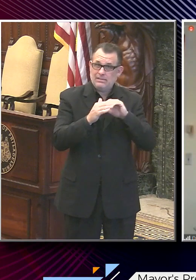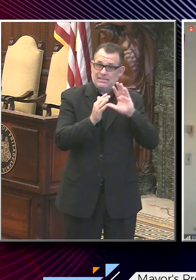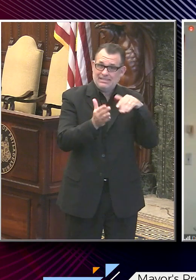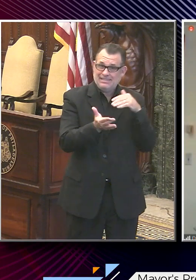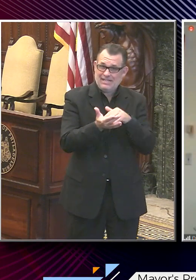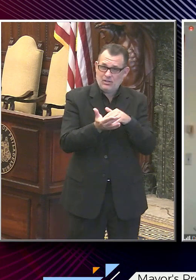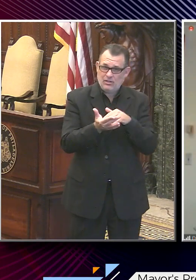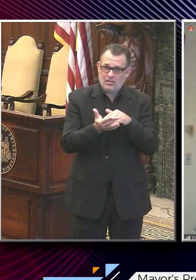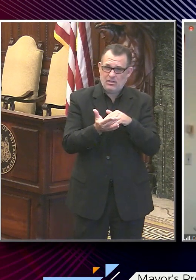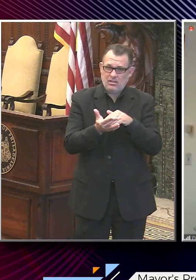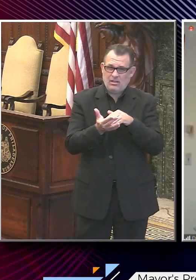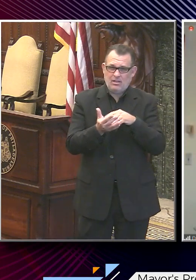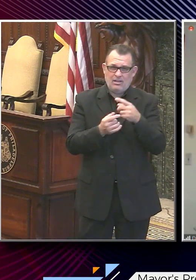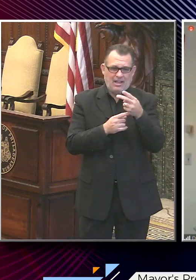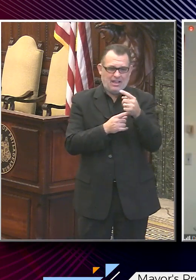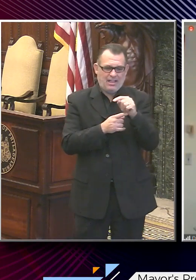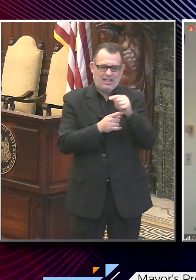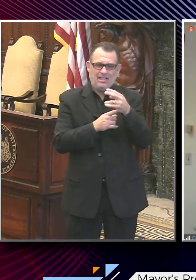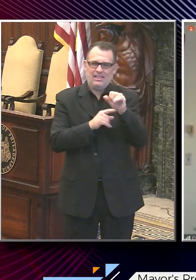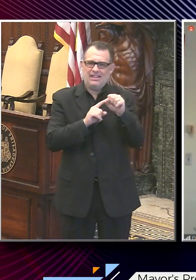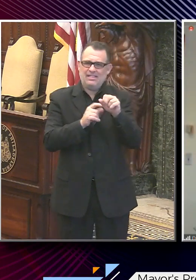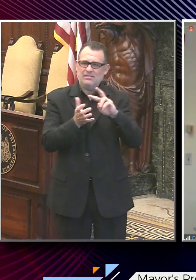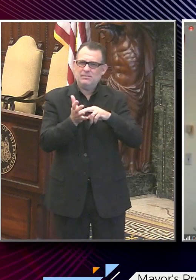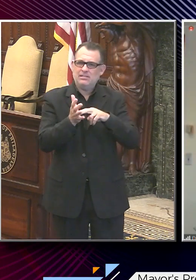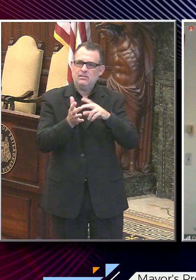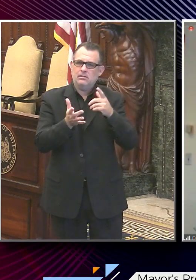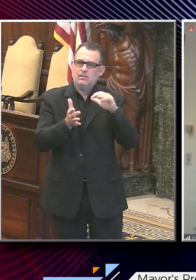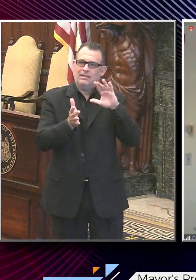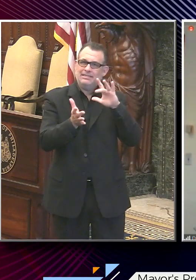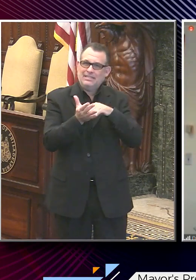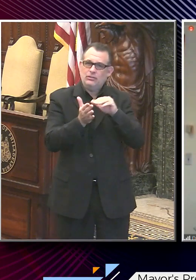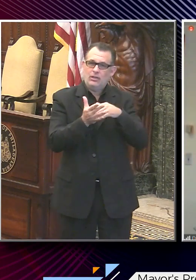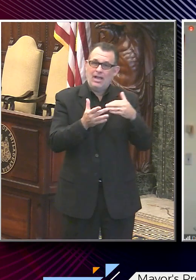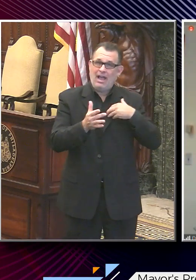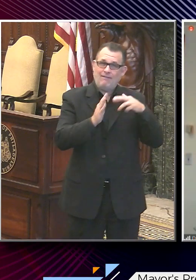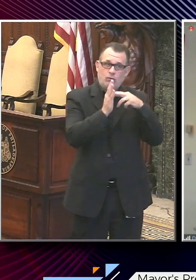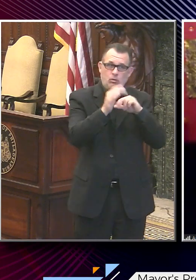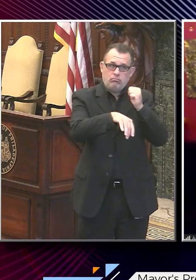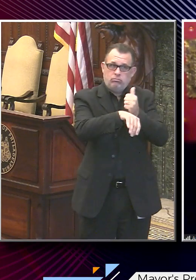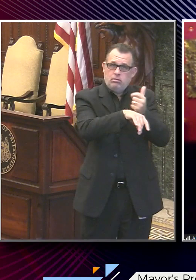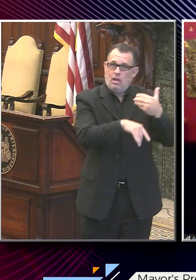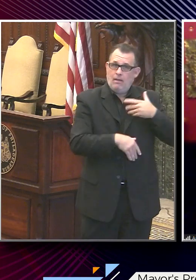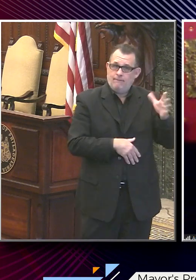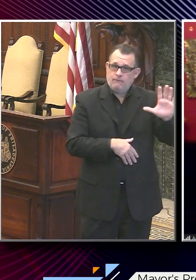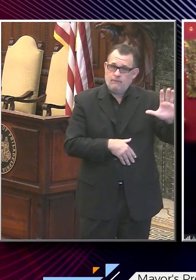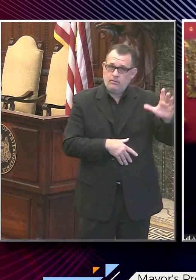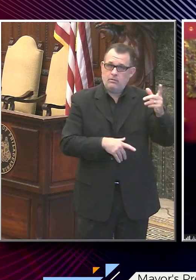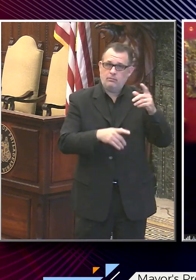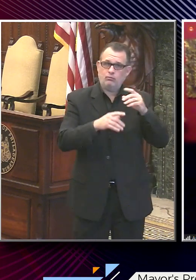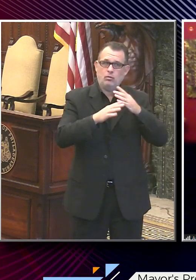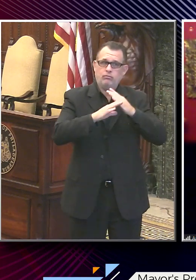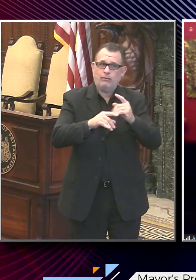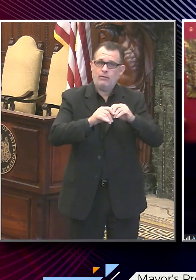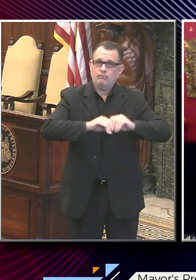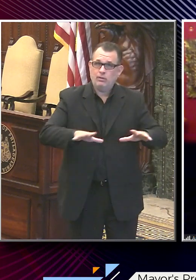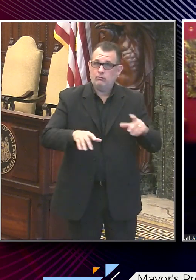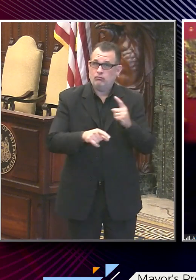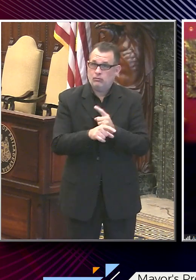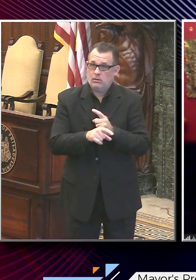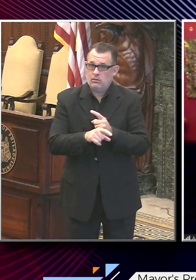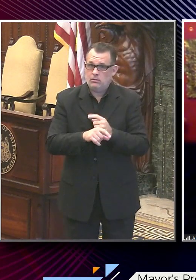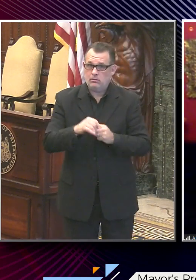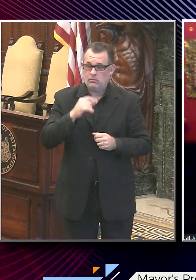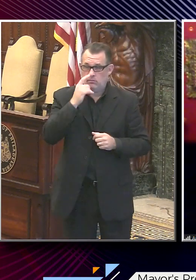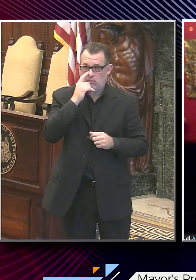access centers will certainly have precautions in place to minimize the risk of spread of COVID. Con respecto a los centros de acceso escolar a la